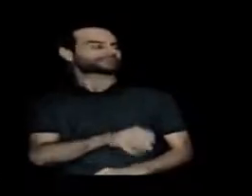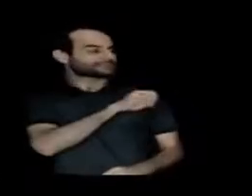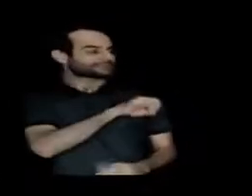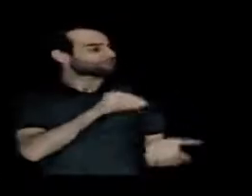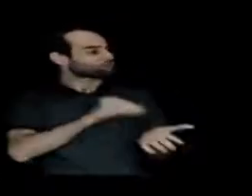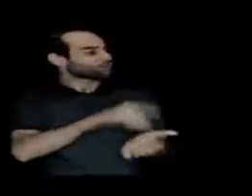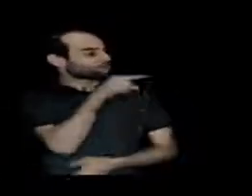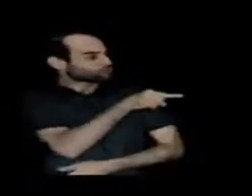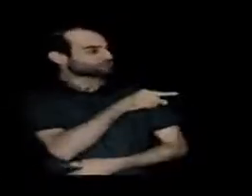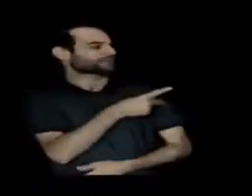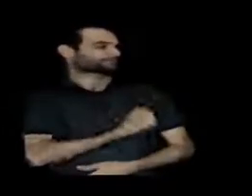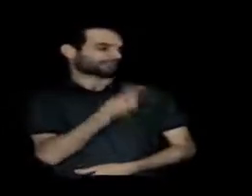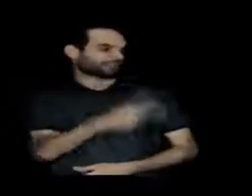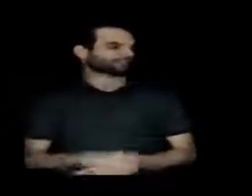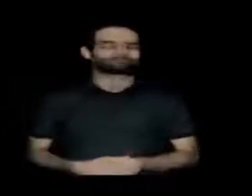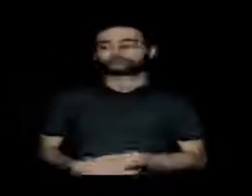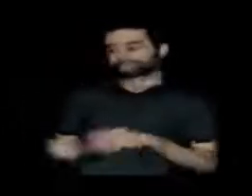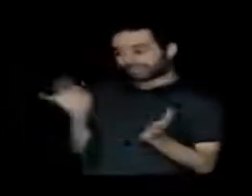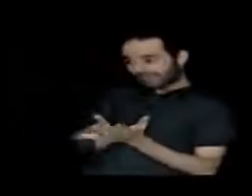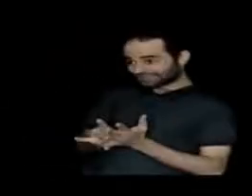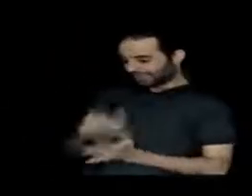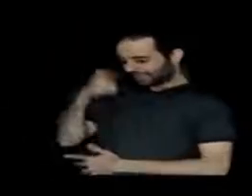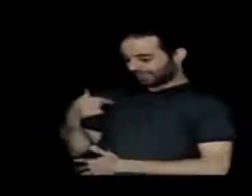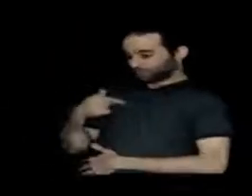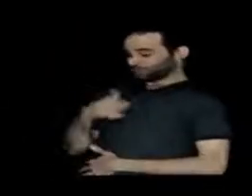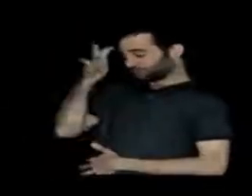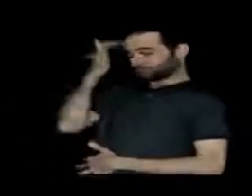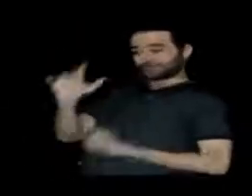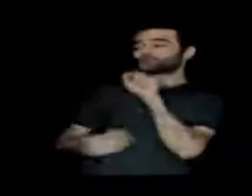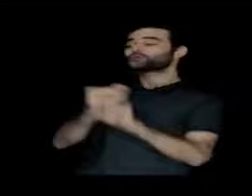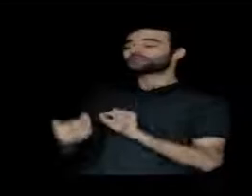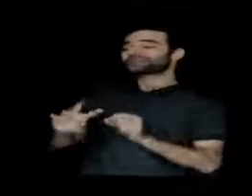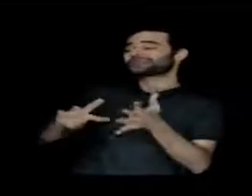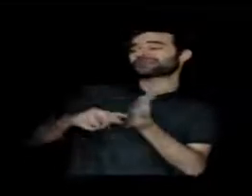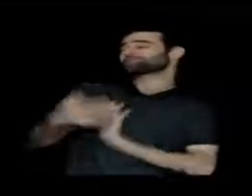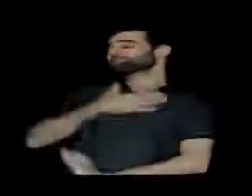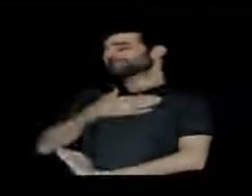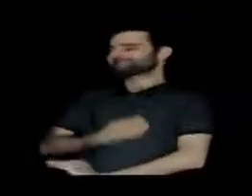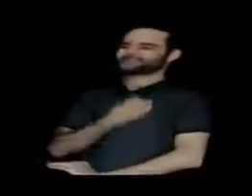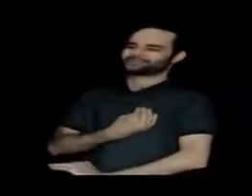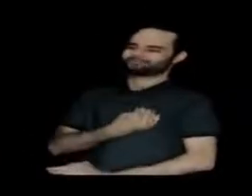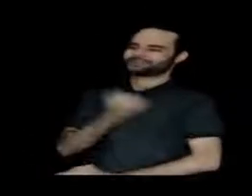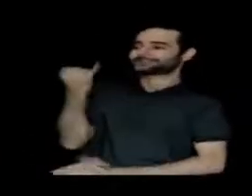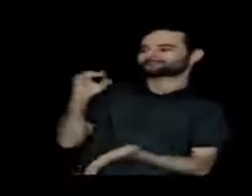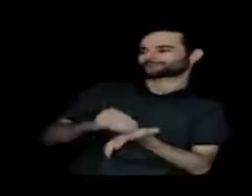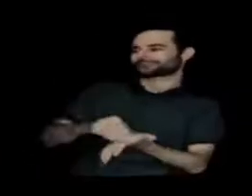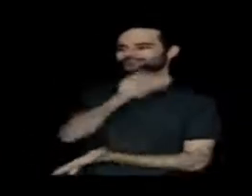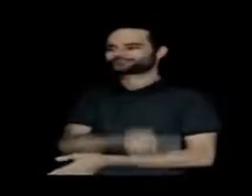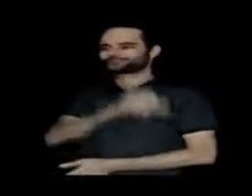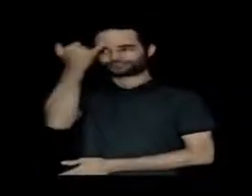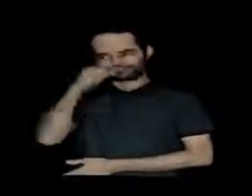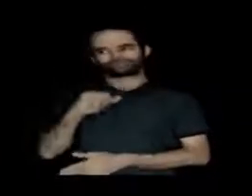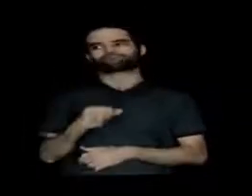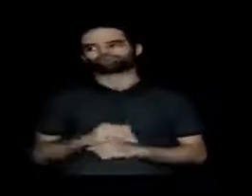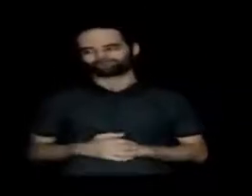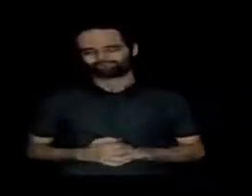we tell our story, and the people who know our story come to me and say, What would Janinne be if it wasn't